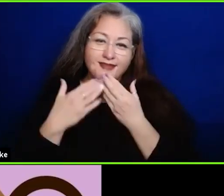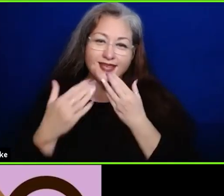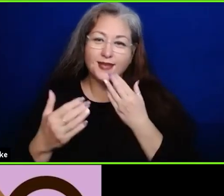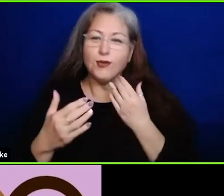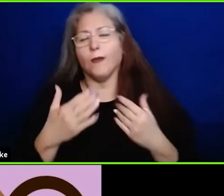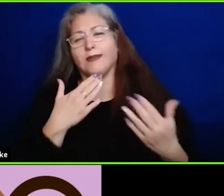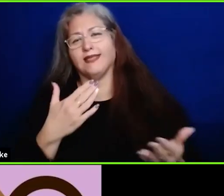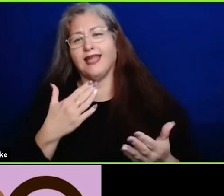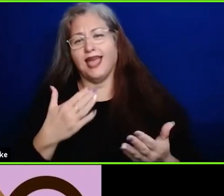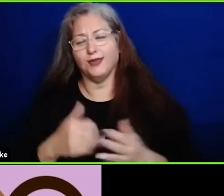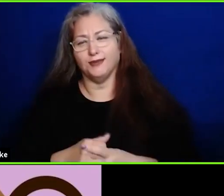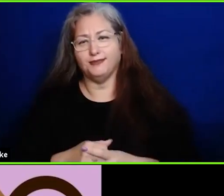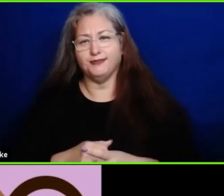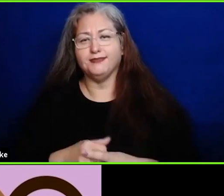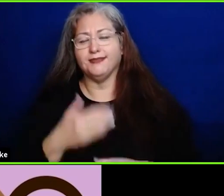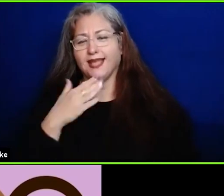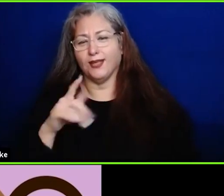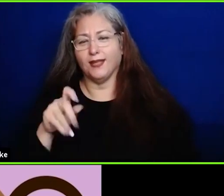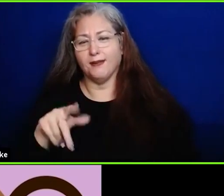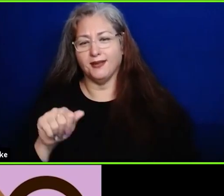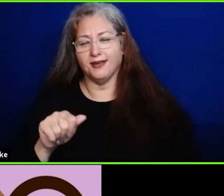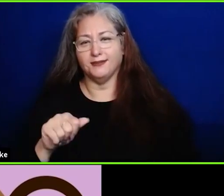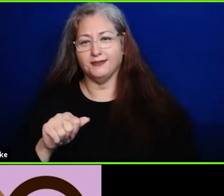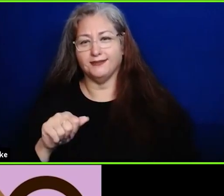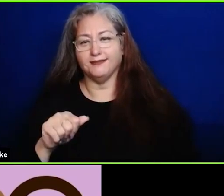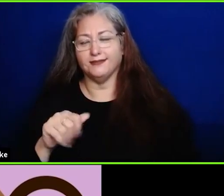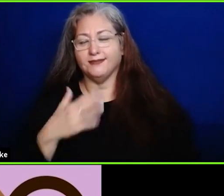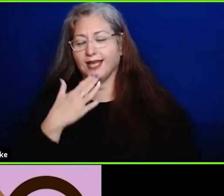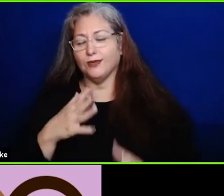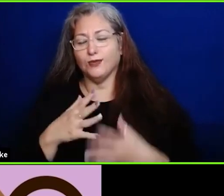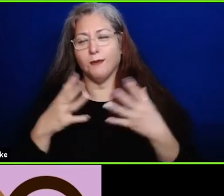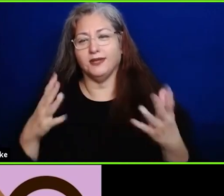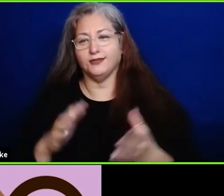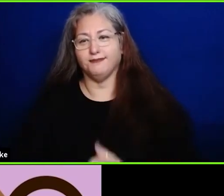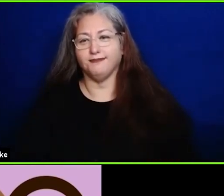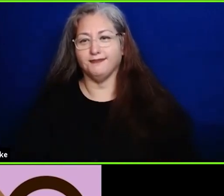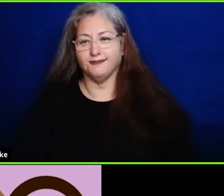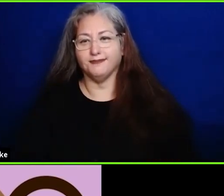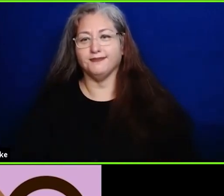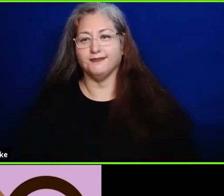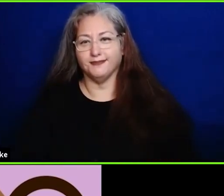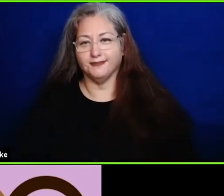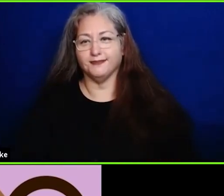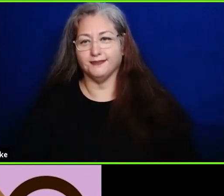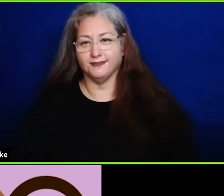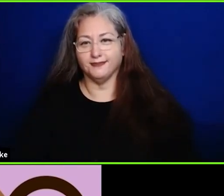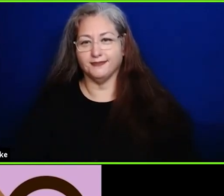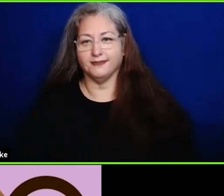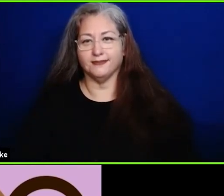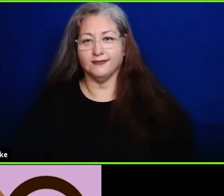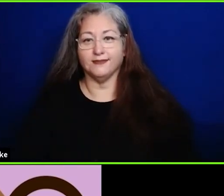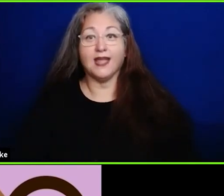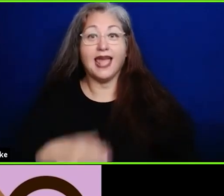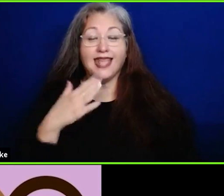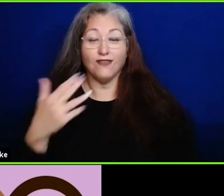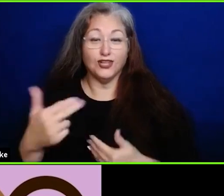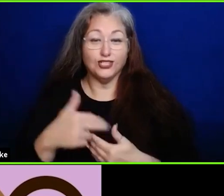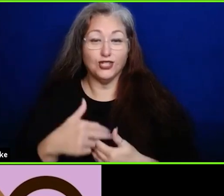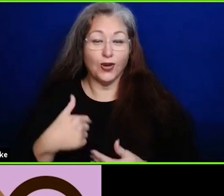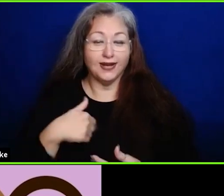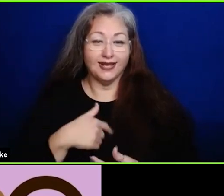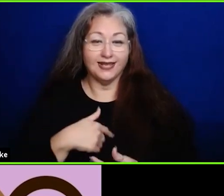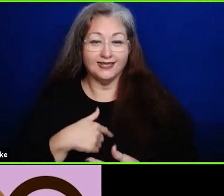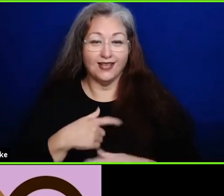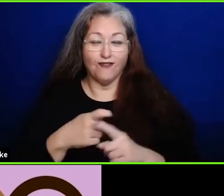Thank you for Lepa, so much. It's wonderful. And thank you for joining us